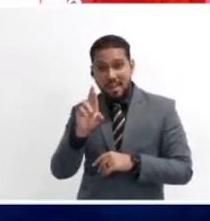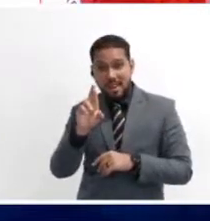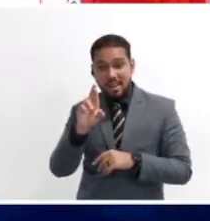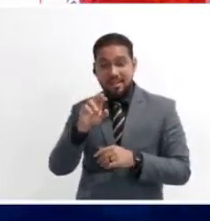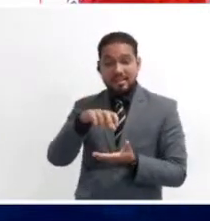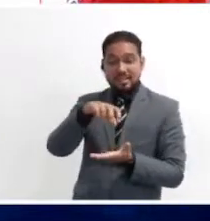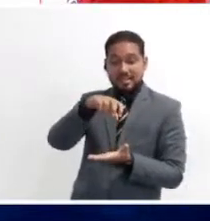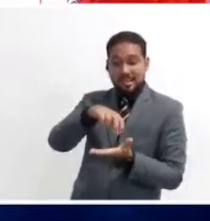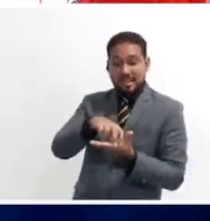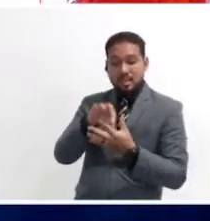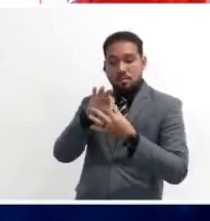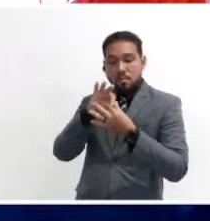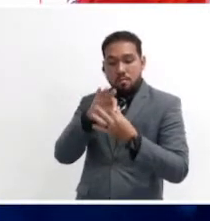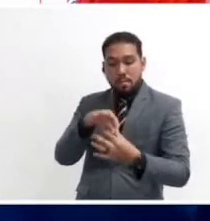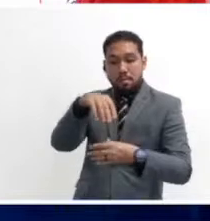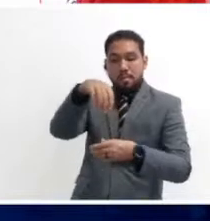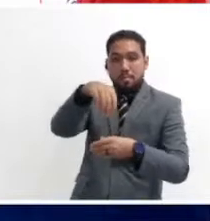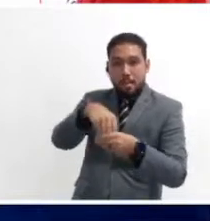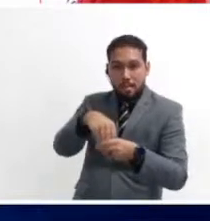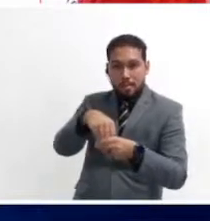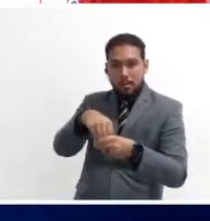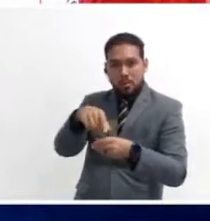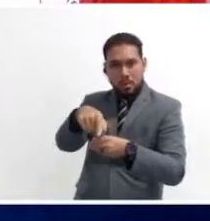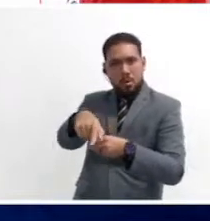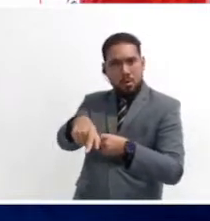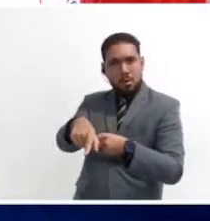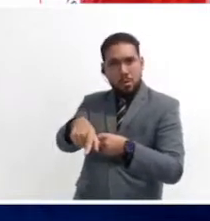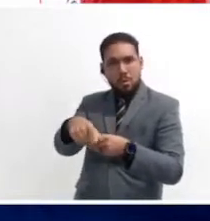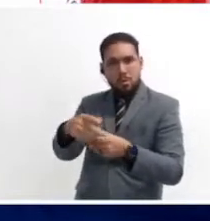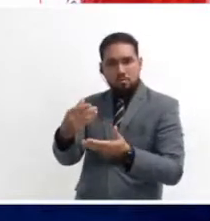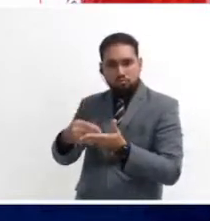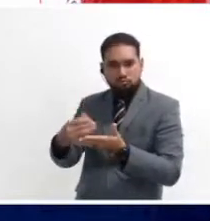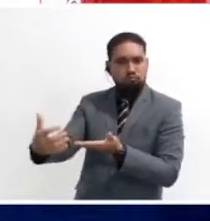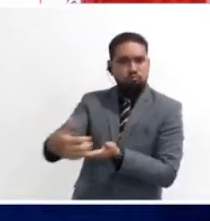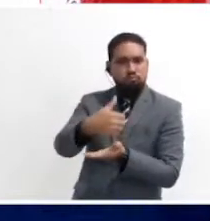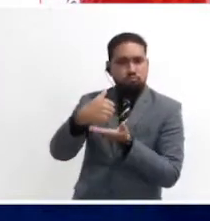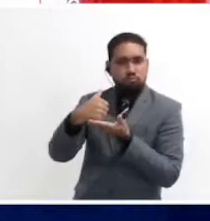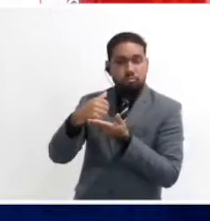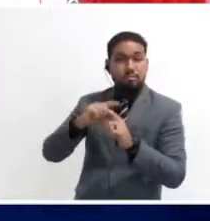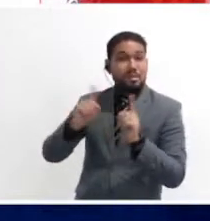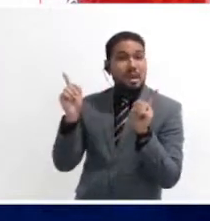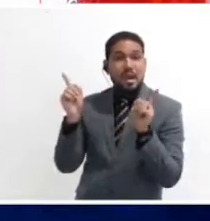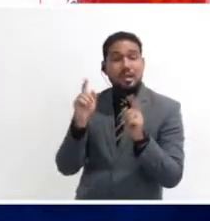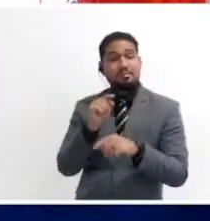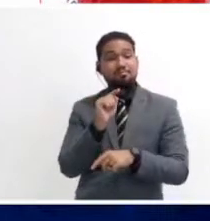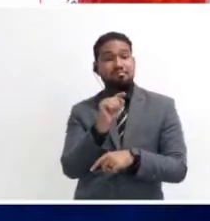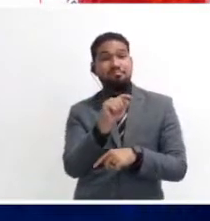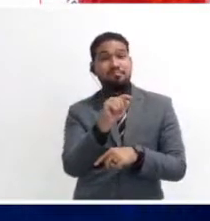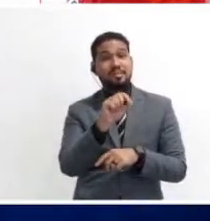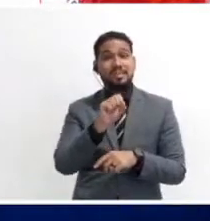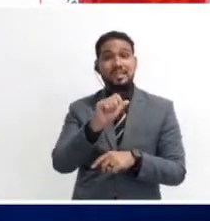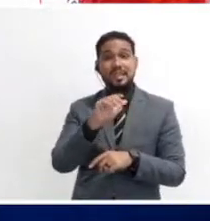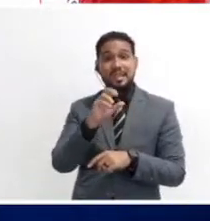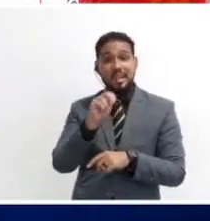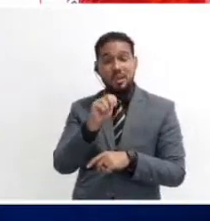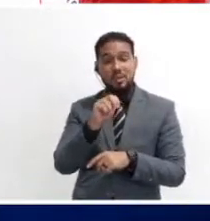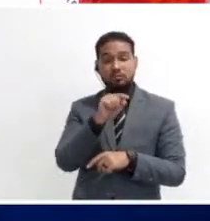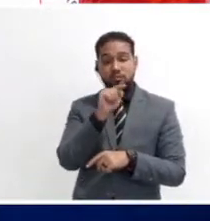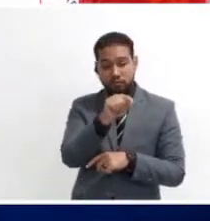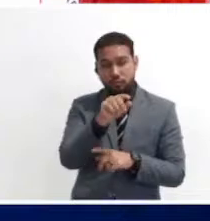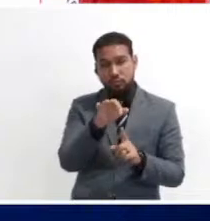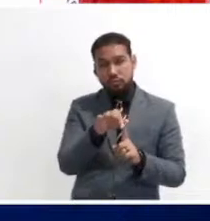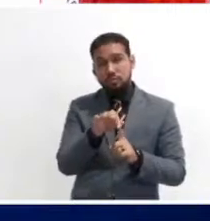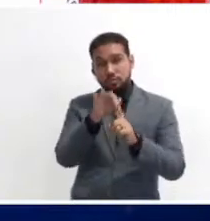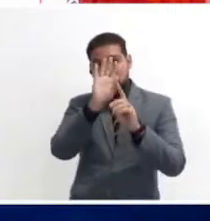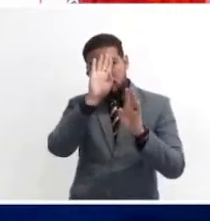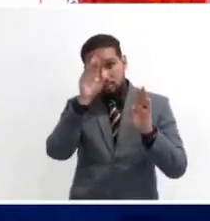So silicon is the material of choice for interposers. The interconnect is a damascene